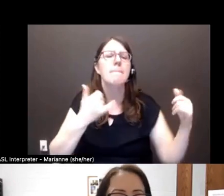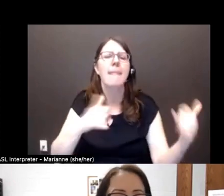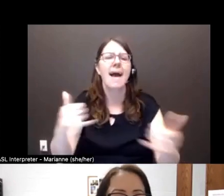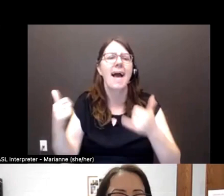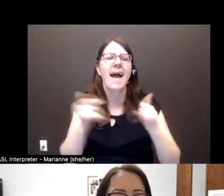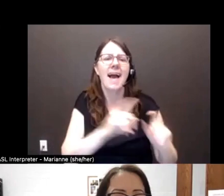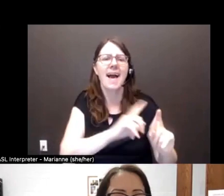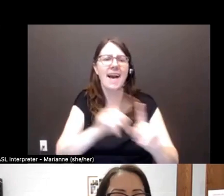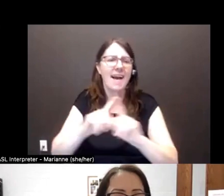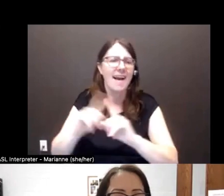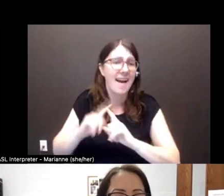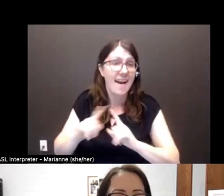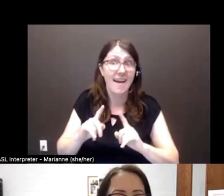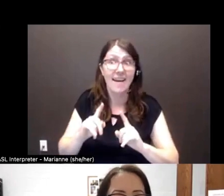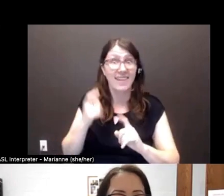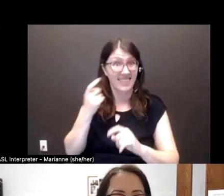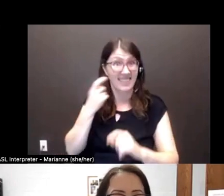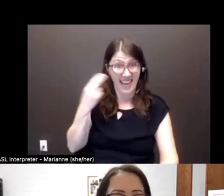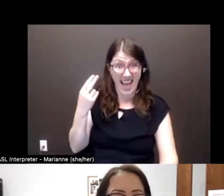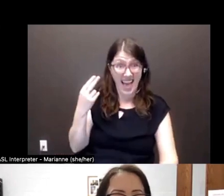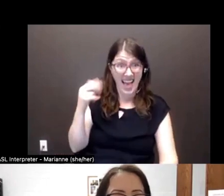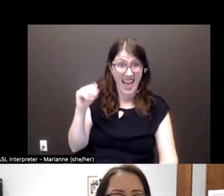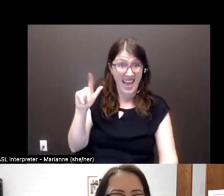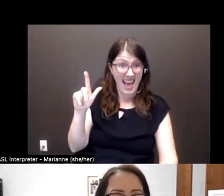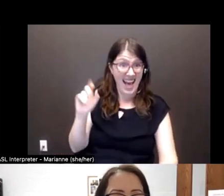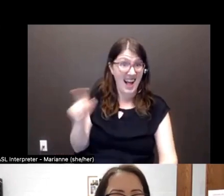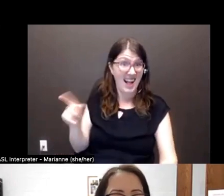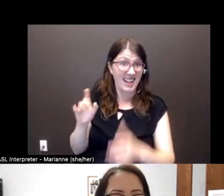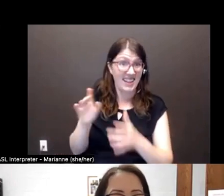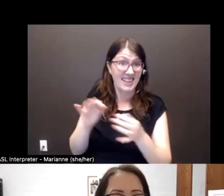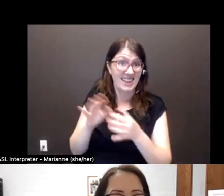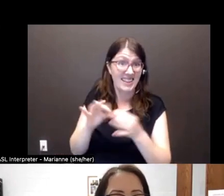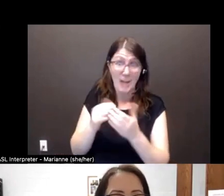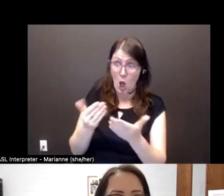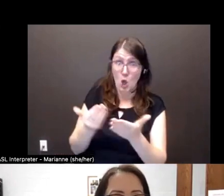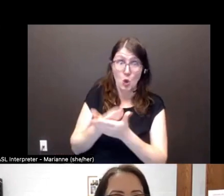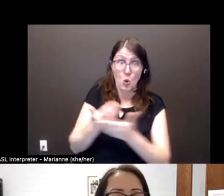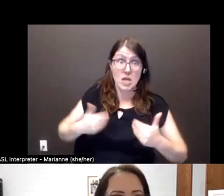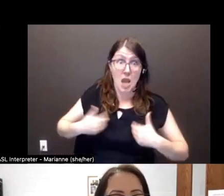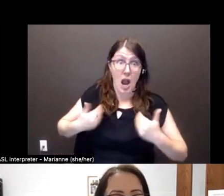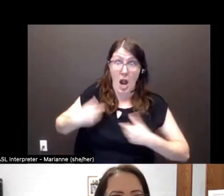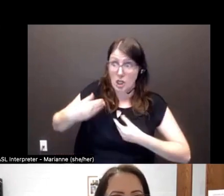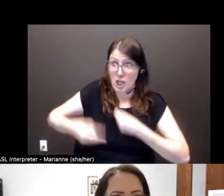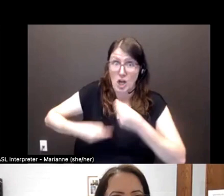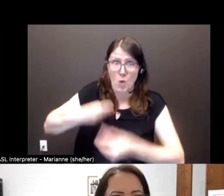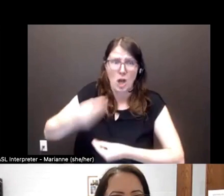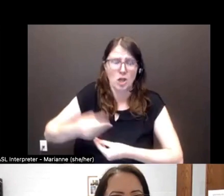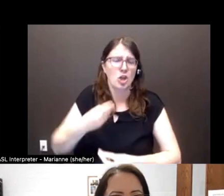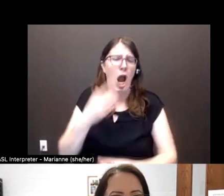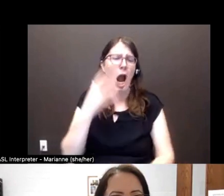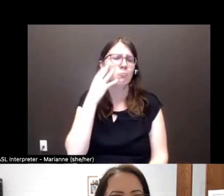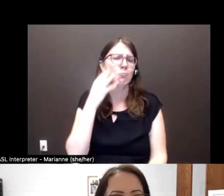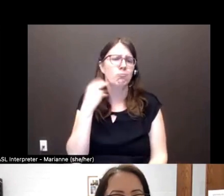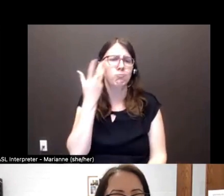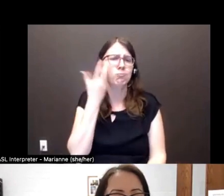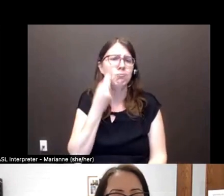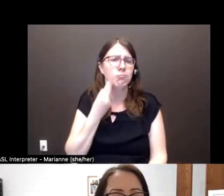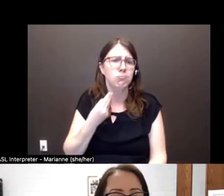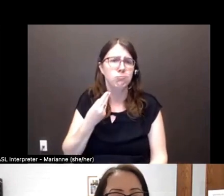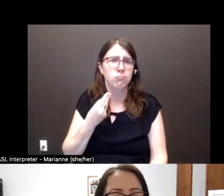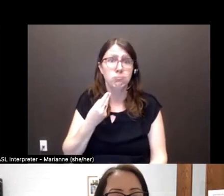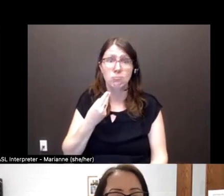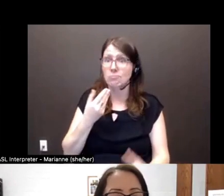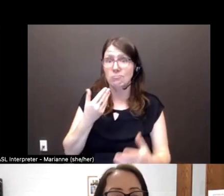different generations are a bit more exposed to it. They're more familiar with it. There will be different things they will like. Like I always was confused